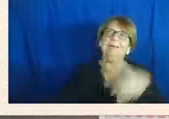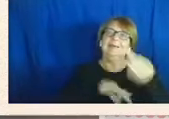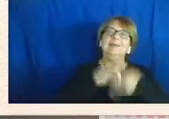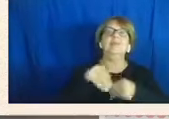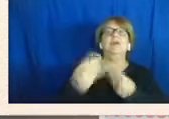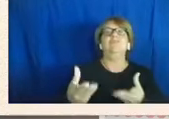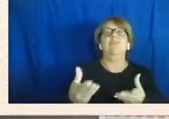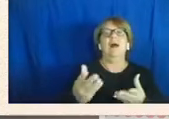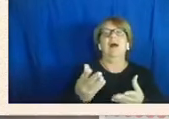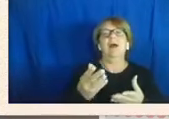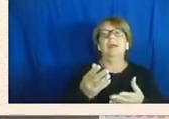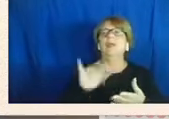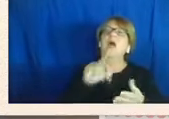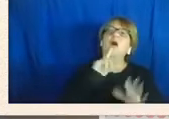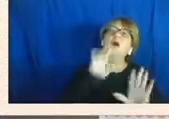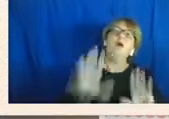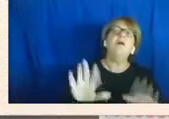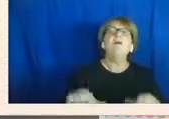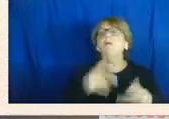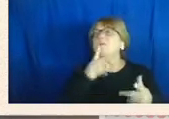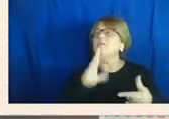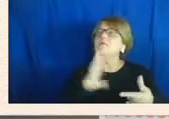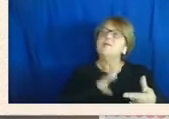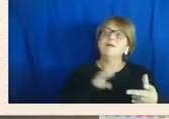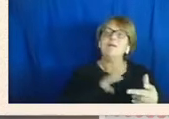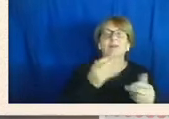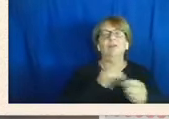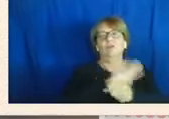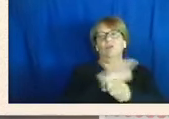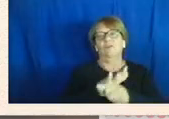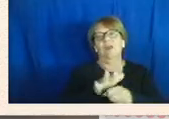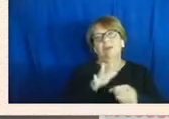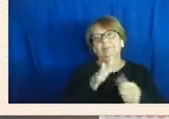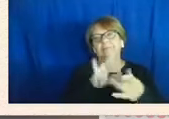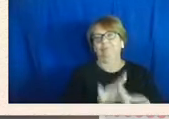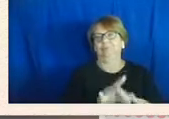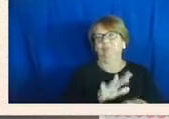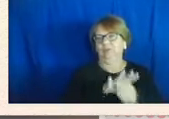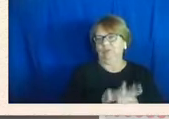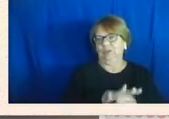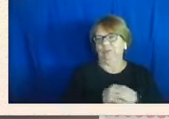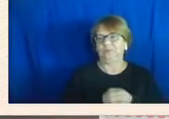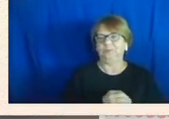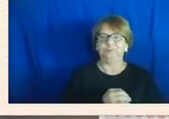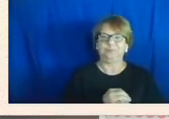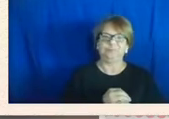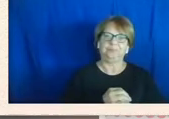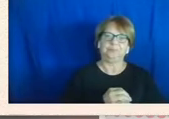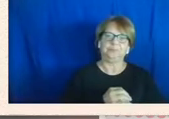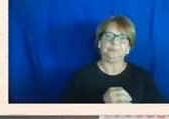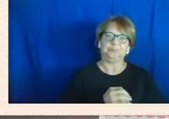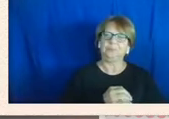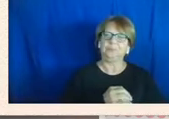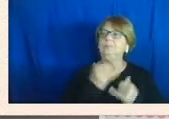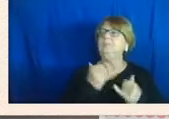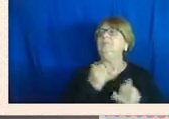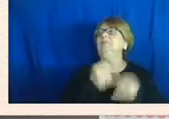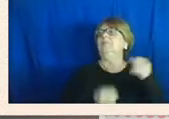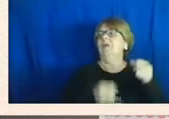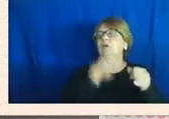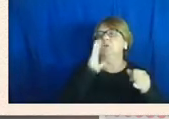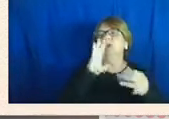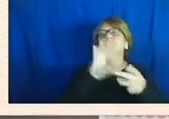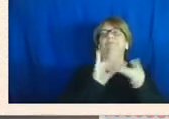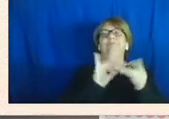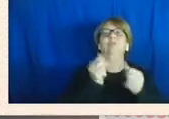to, like, say, for example, COVID-related distress. So I'm going to finally just talk about a couple of resources that we